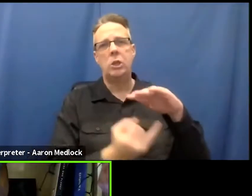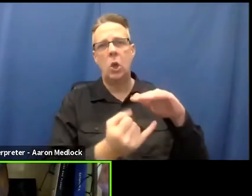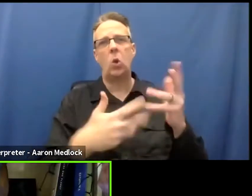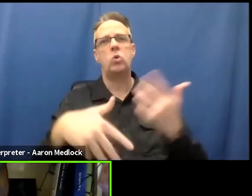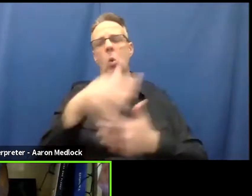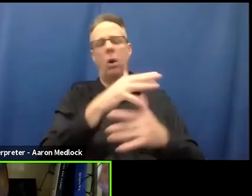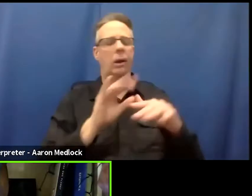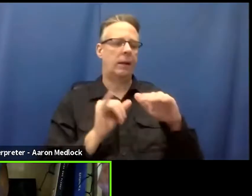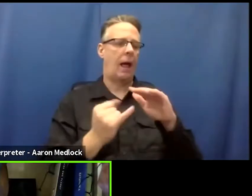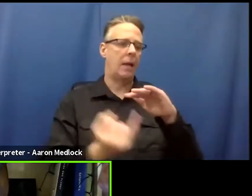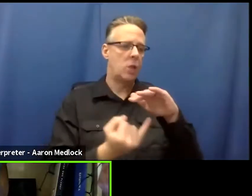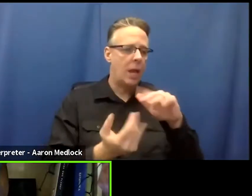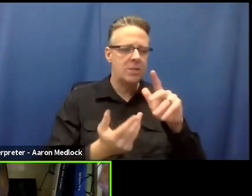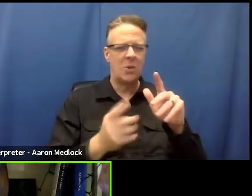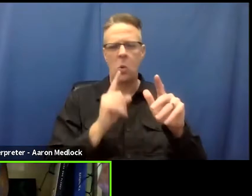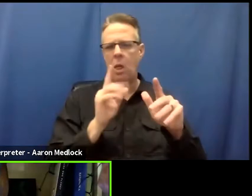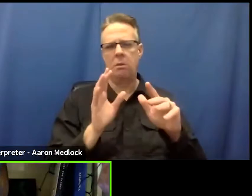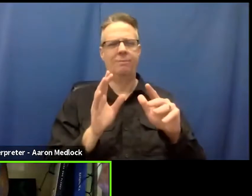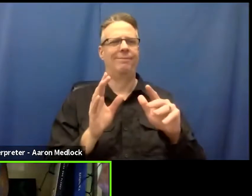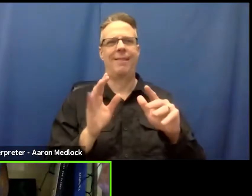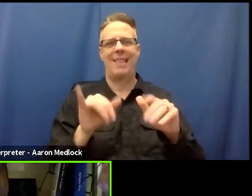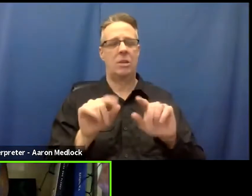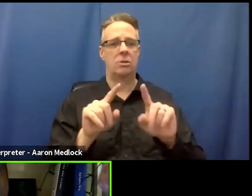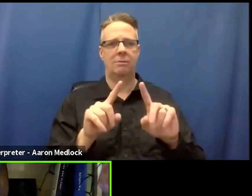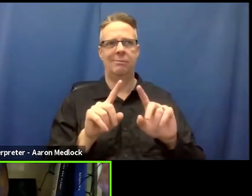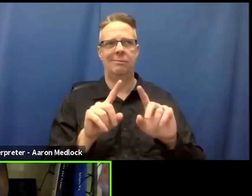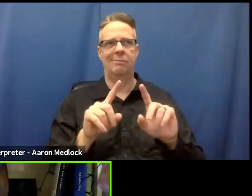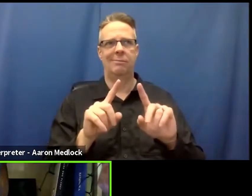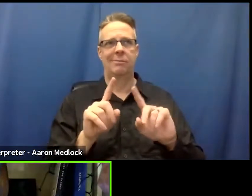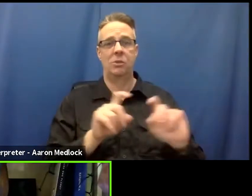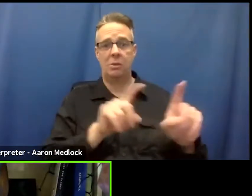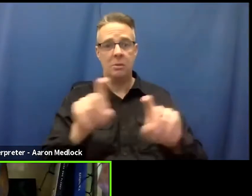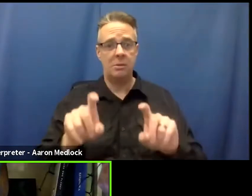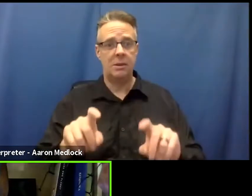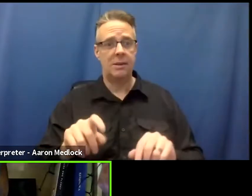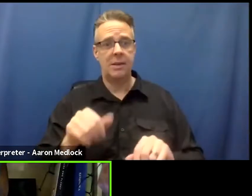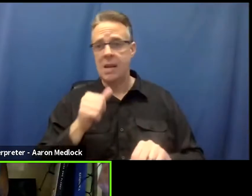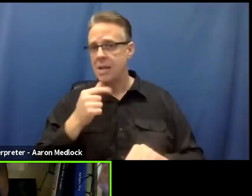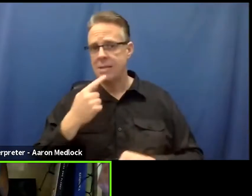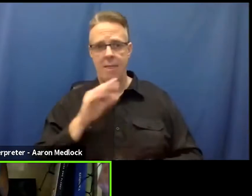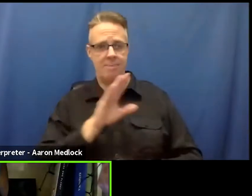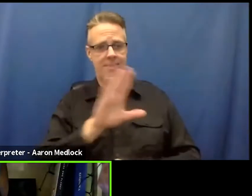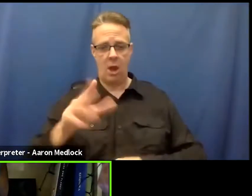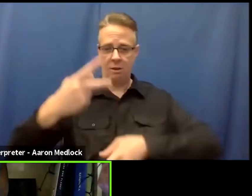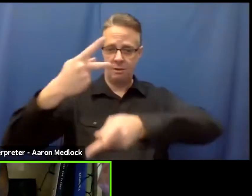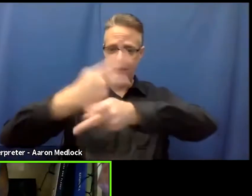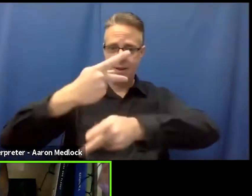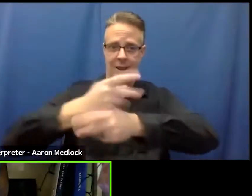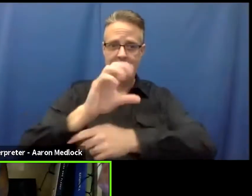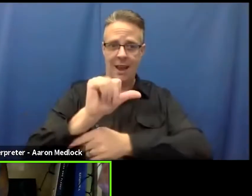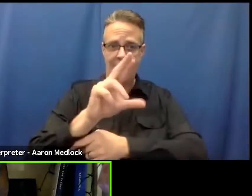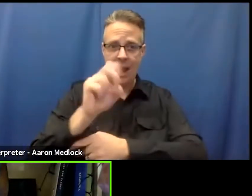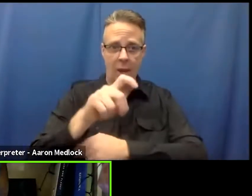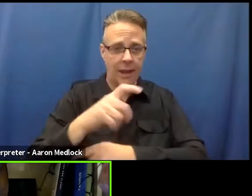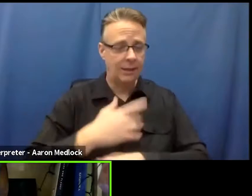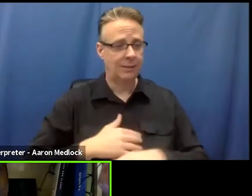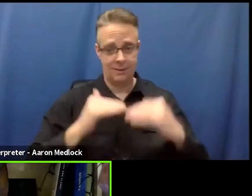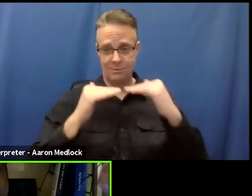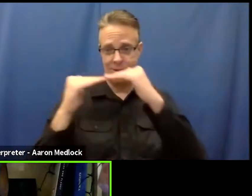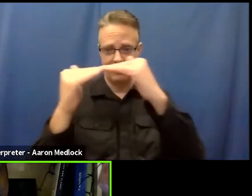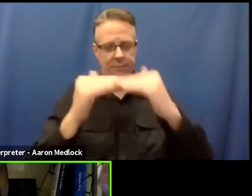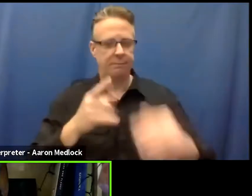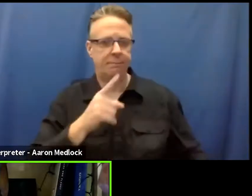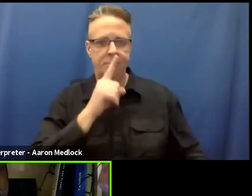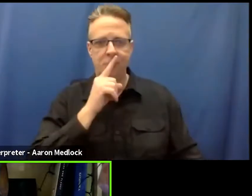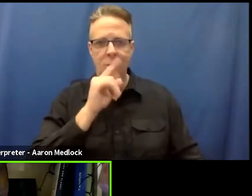to talk about. But you know, the survey doesn't talk about care needs. It doesn't talk about justice.